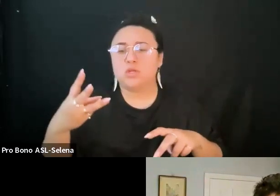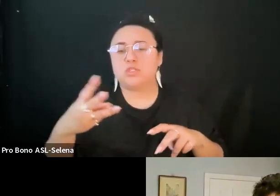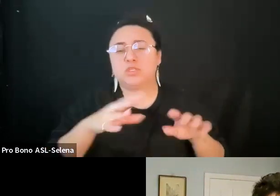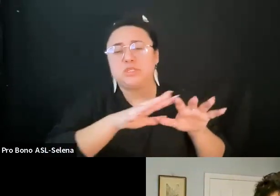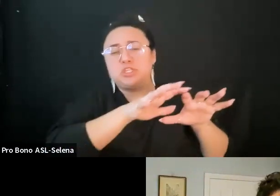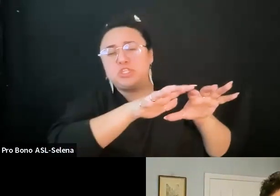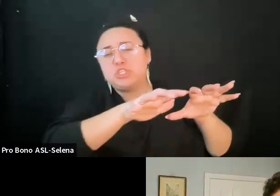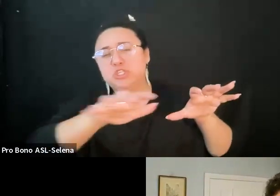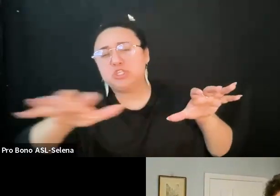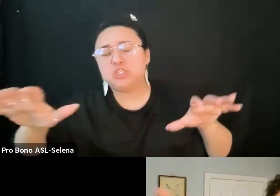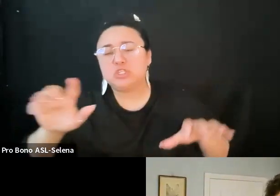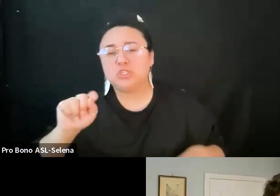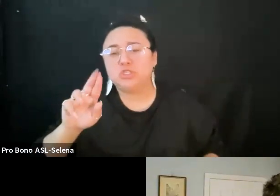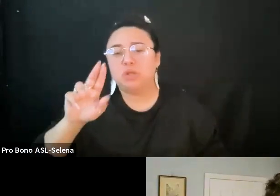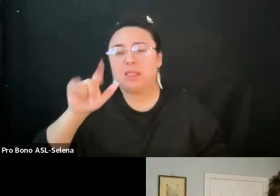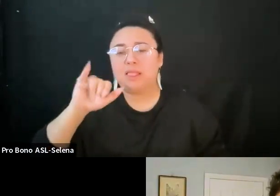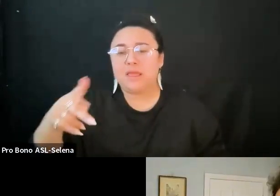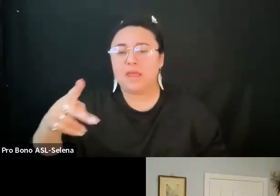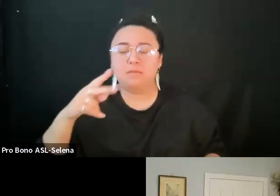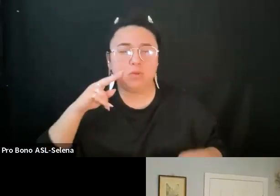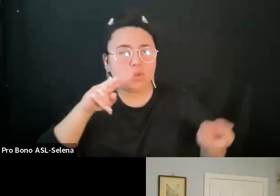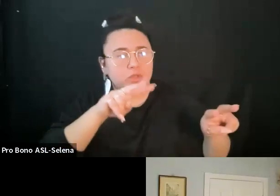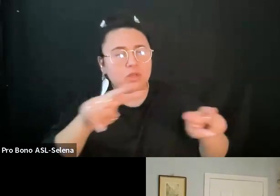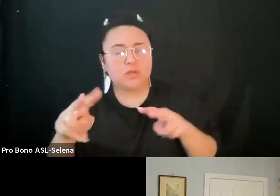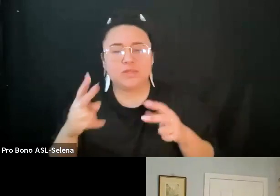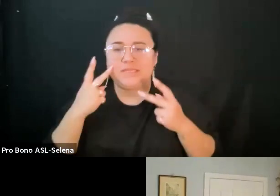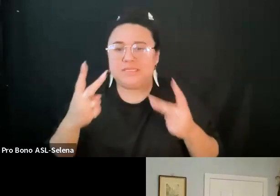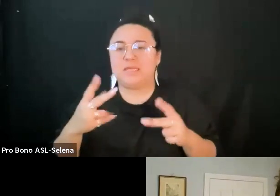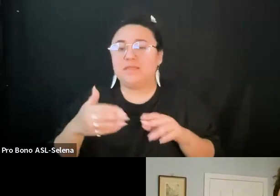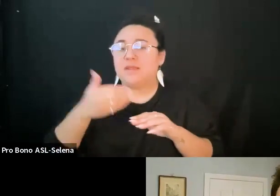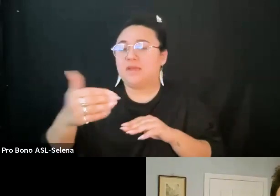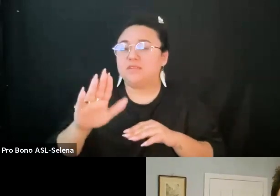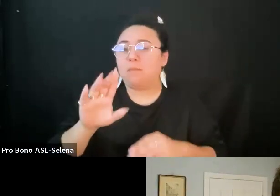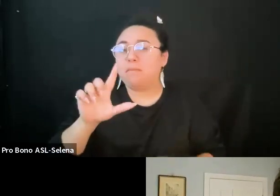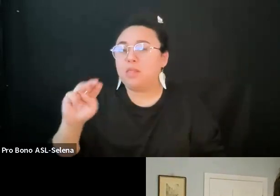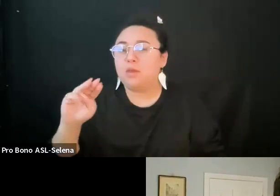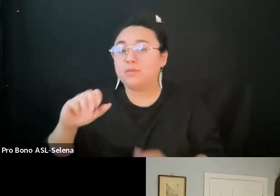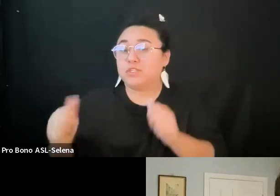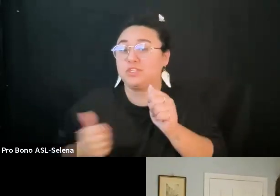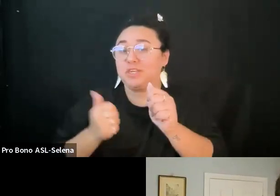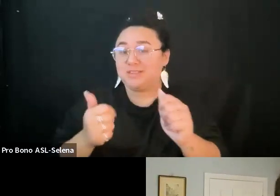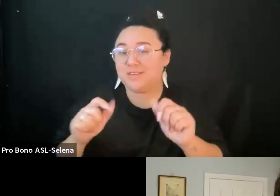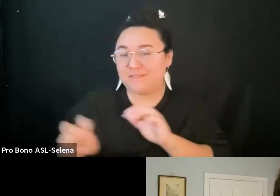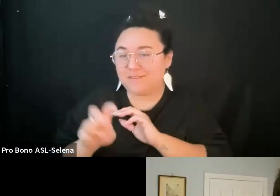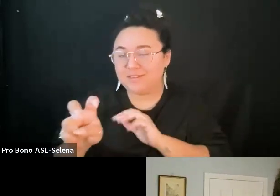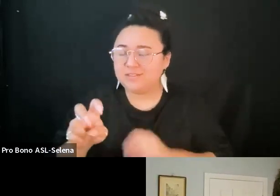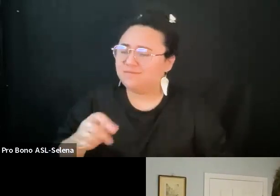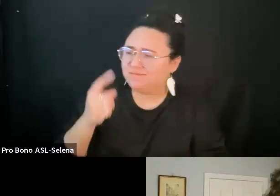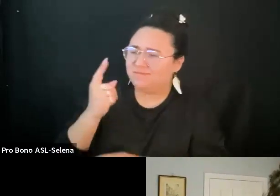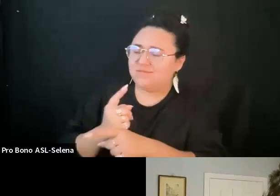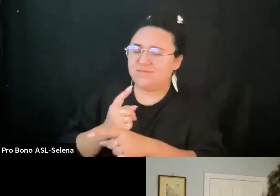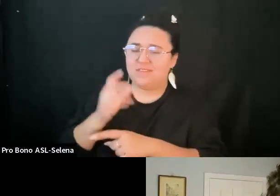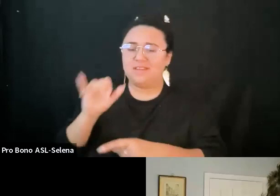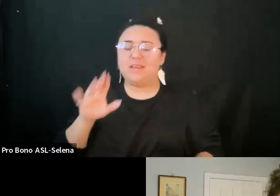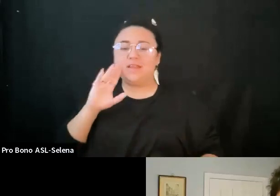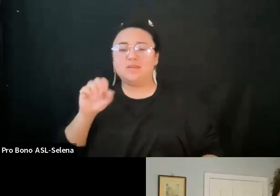And oh my gosh, that's so pretty. Just look down and see it. So that might be next on your bloom chasing adventure. Right? Yeah, I know in